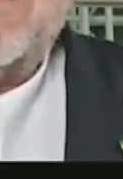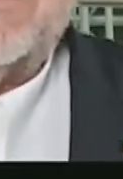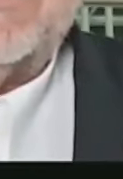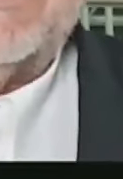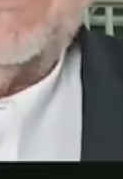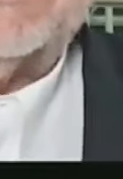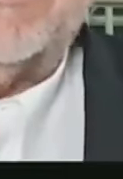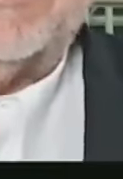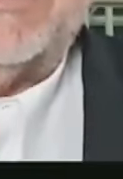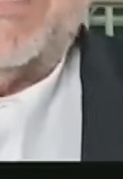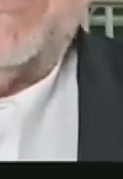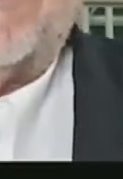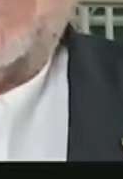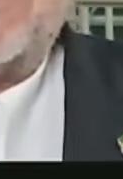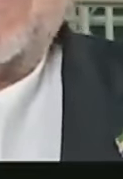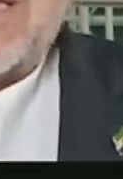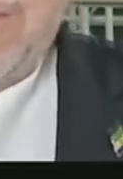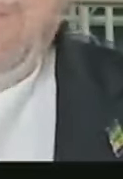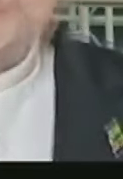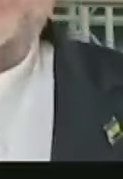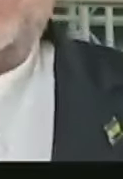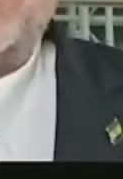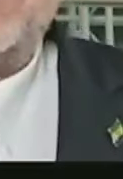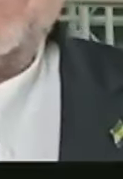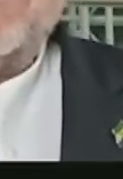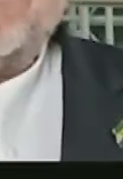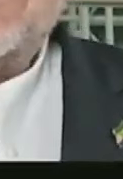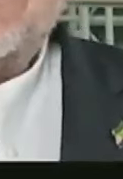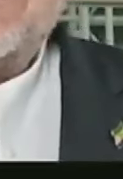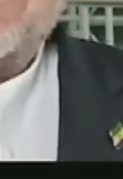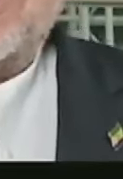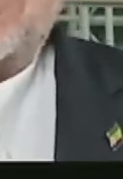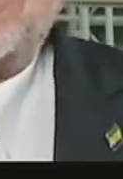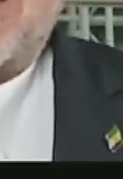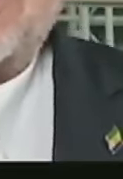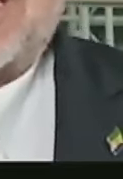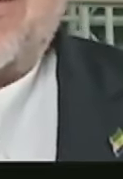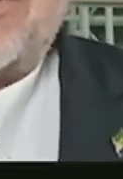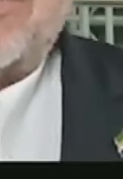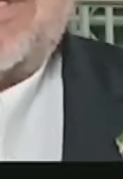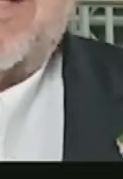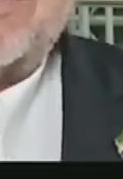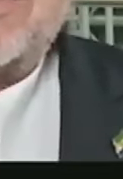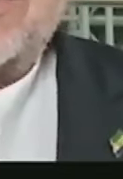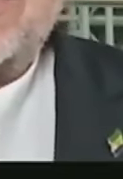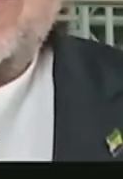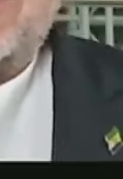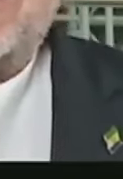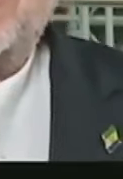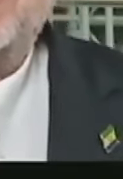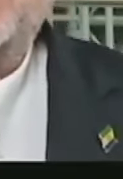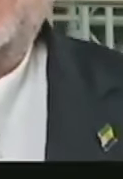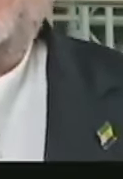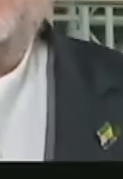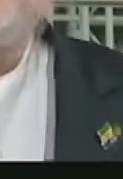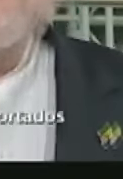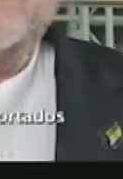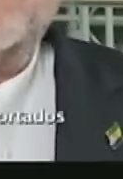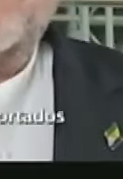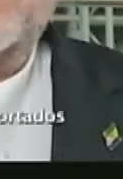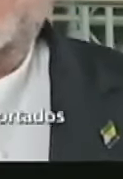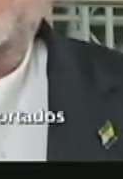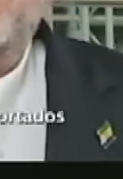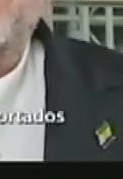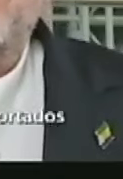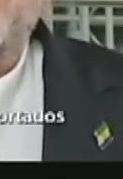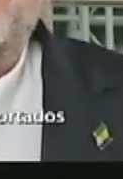defeated in 1795 and killed. And then genocide was carried out against the indigenous people, and